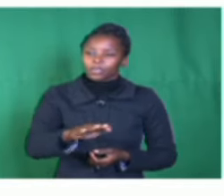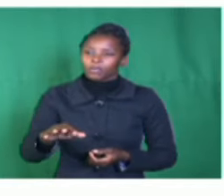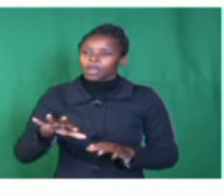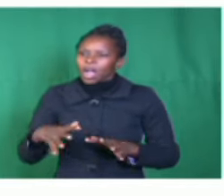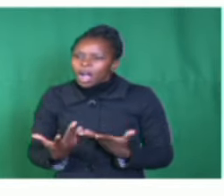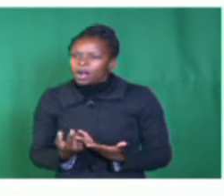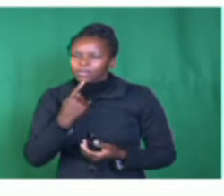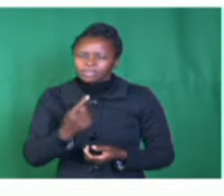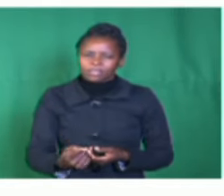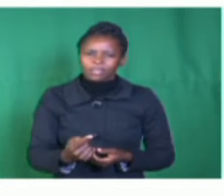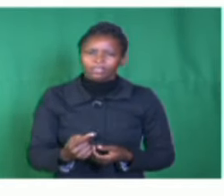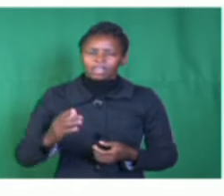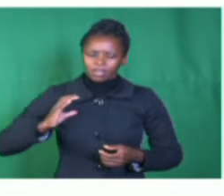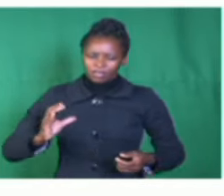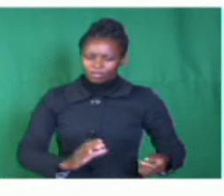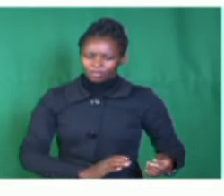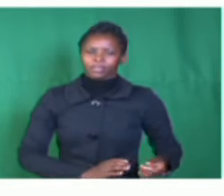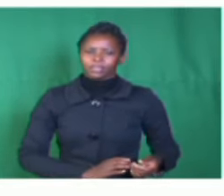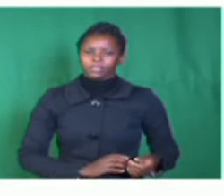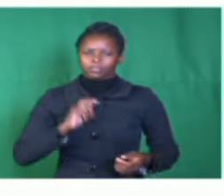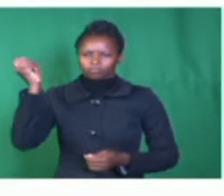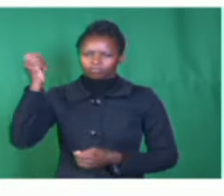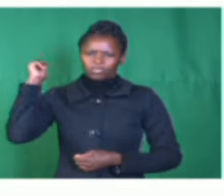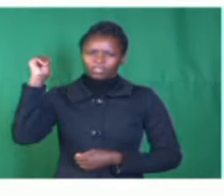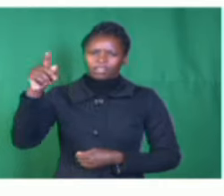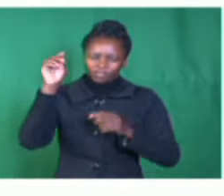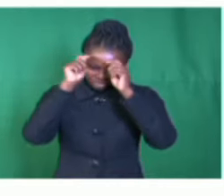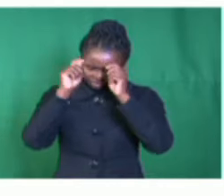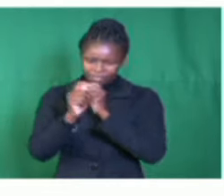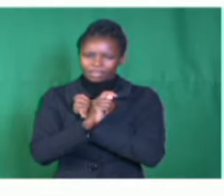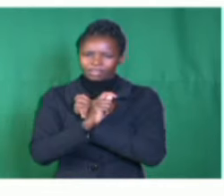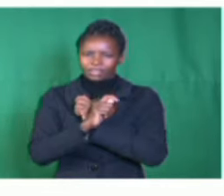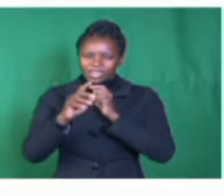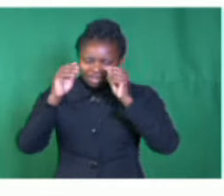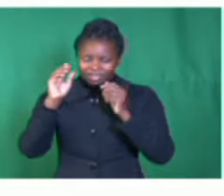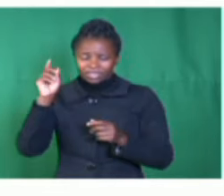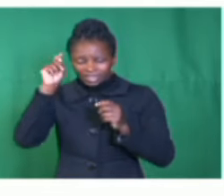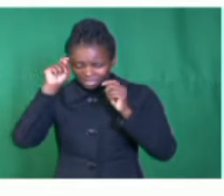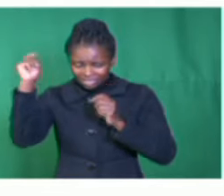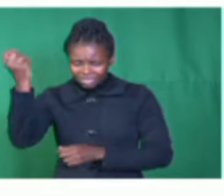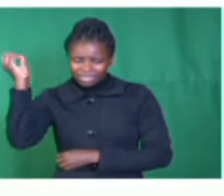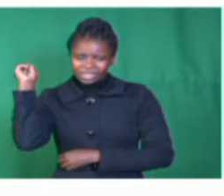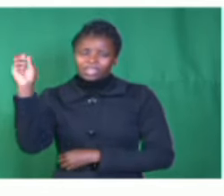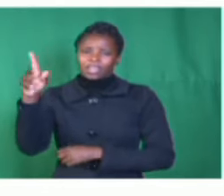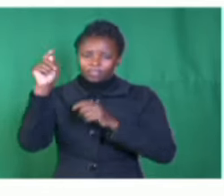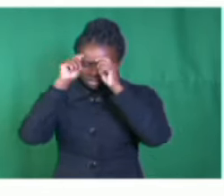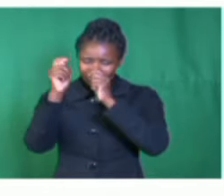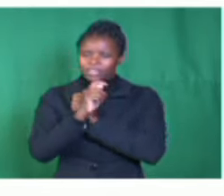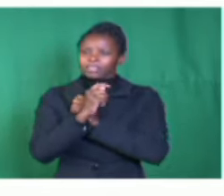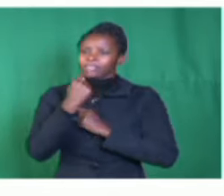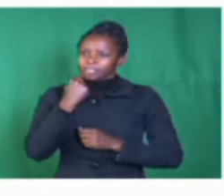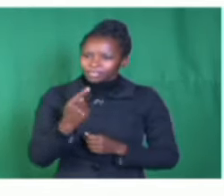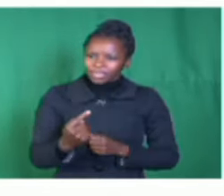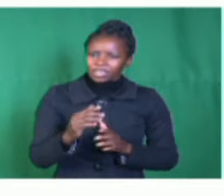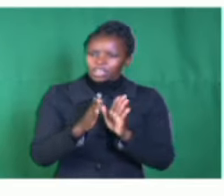how can they say that the Christ is David's son? For David himself says in the book of Psalms, the Lord said